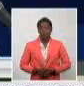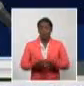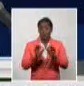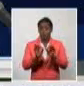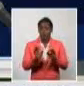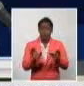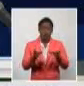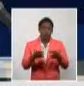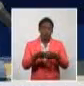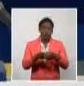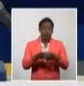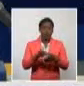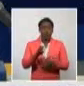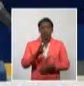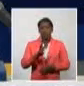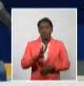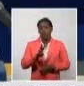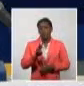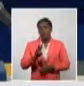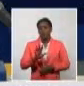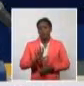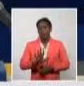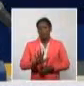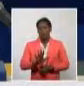still admitted to our hospital units,